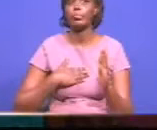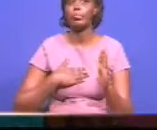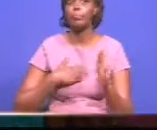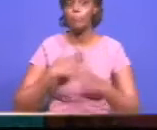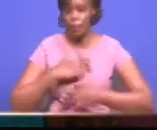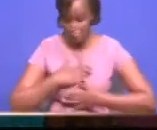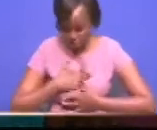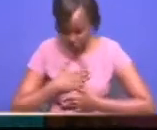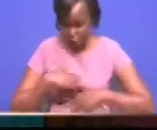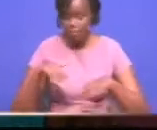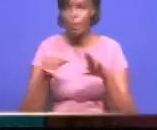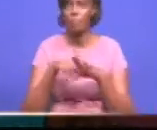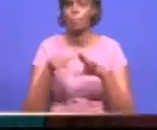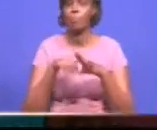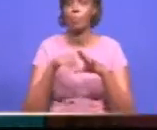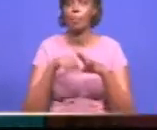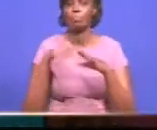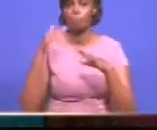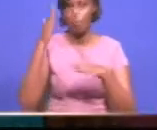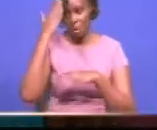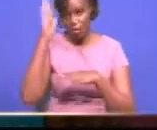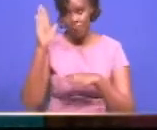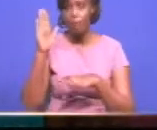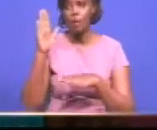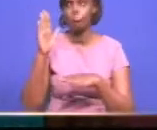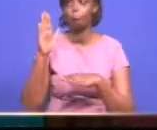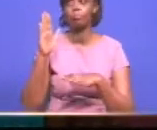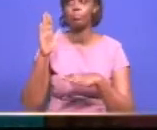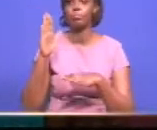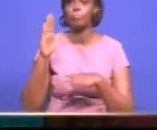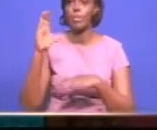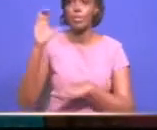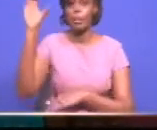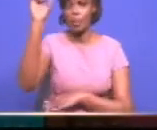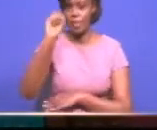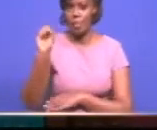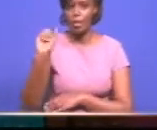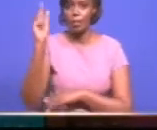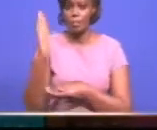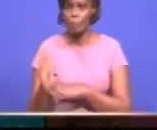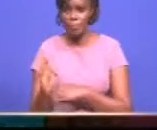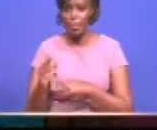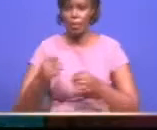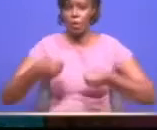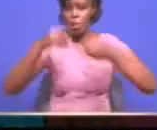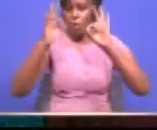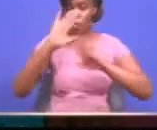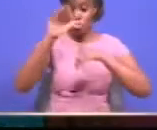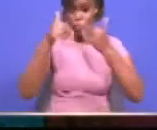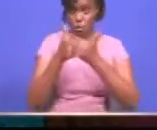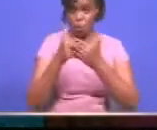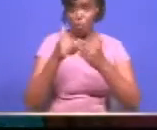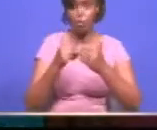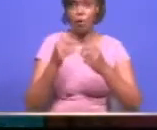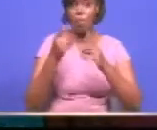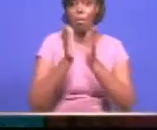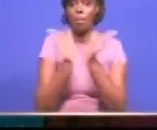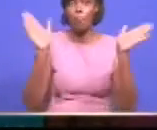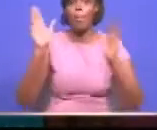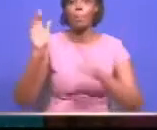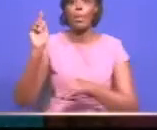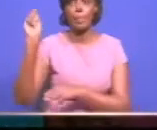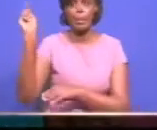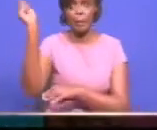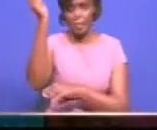Honourable Members, may I recognize the delegation of Cabinet Ministers and senior officials from the United Republic of